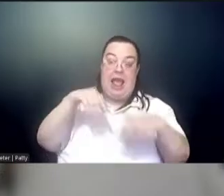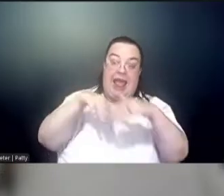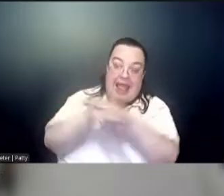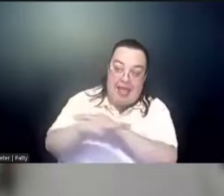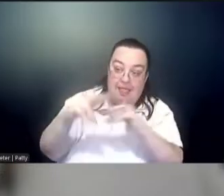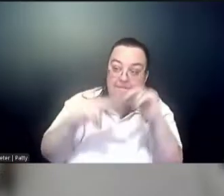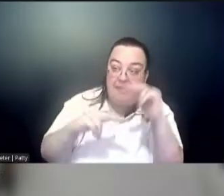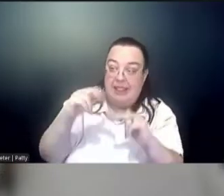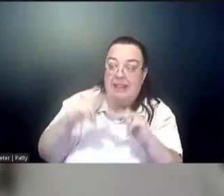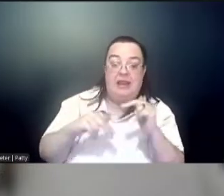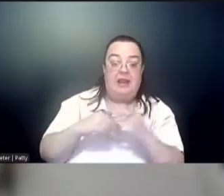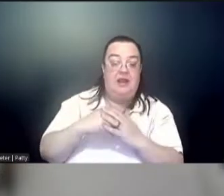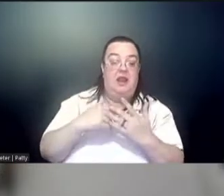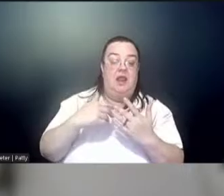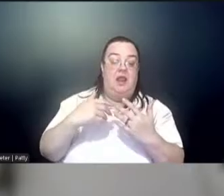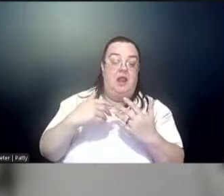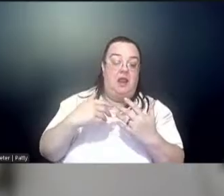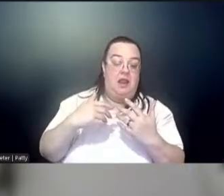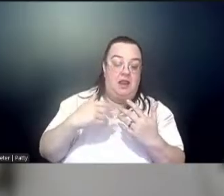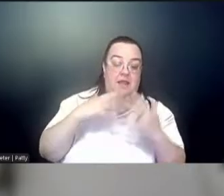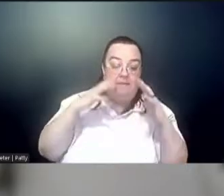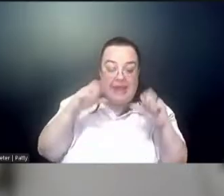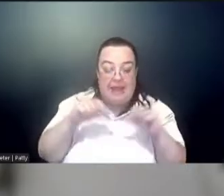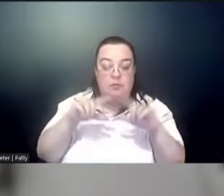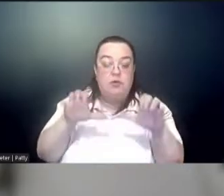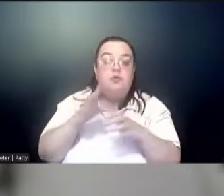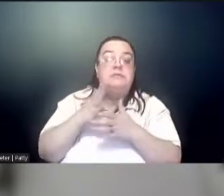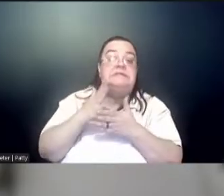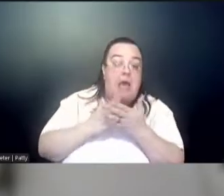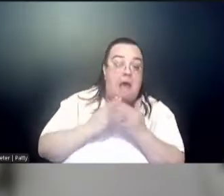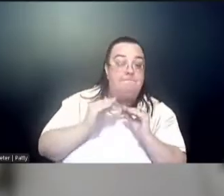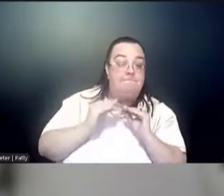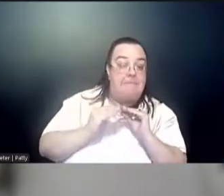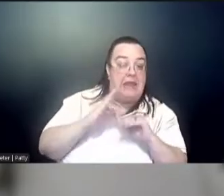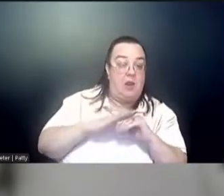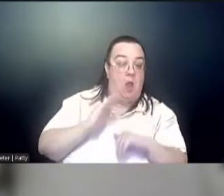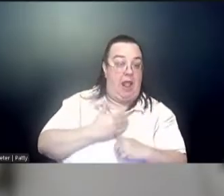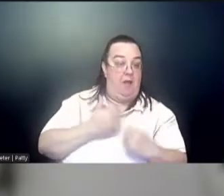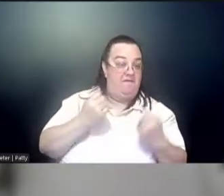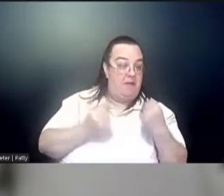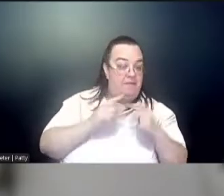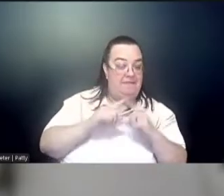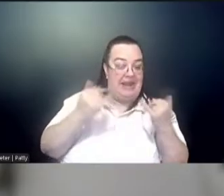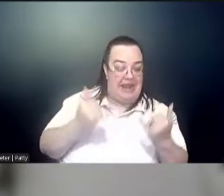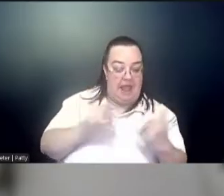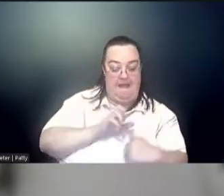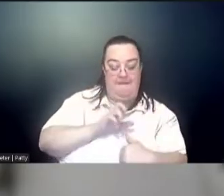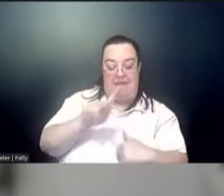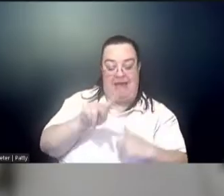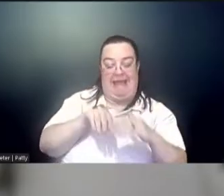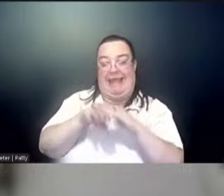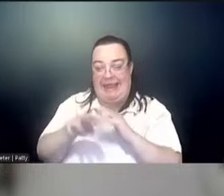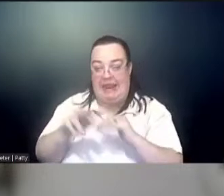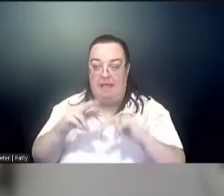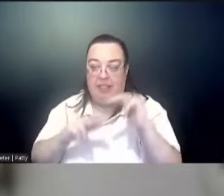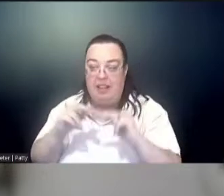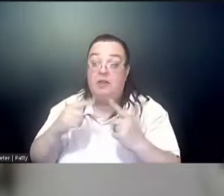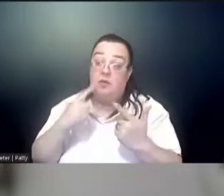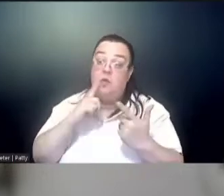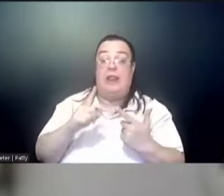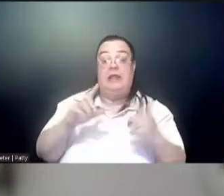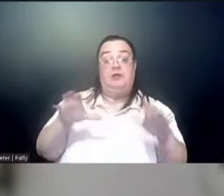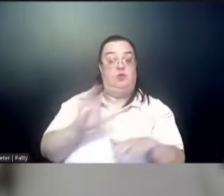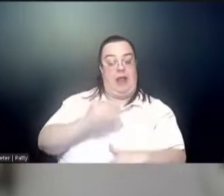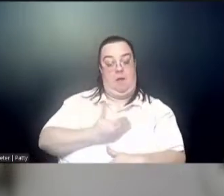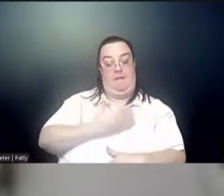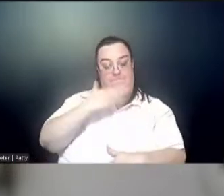being able to do some maintenance on our vehicles, but now having to get back into a building. And so we've done our best to keep